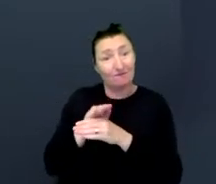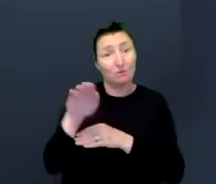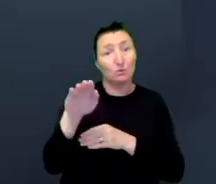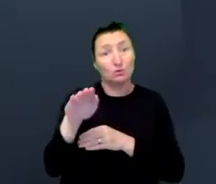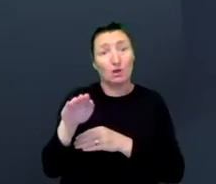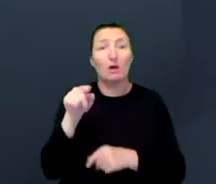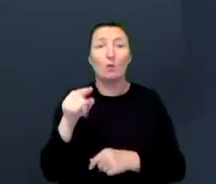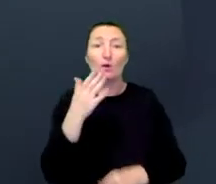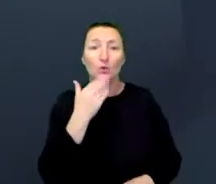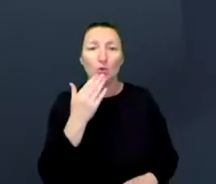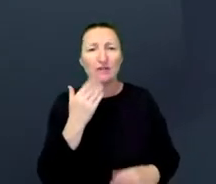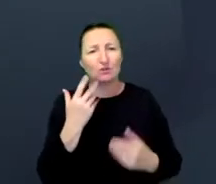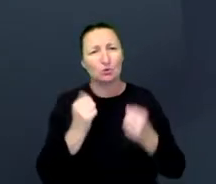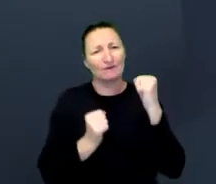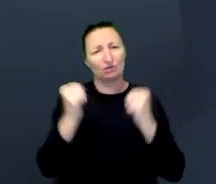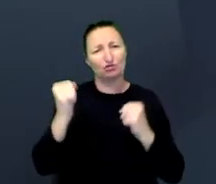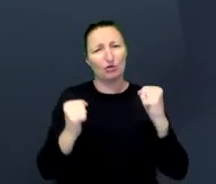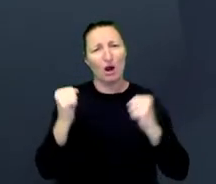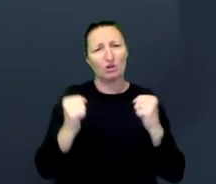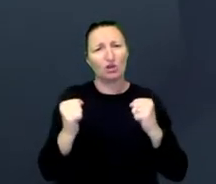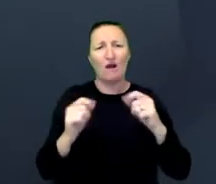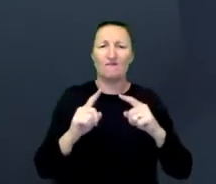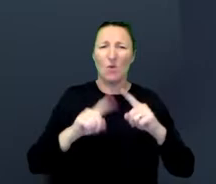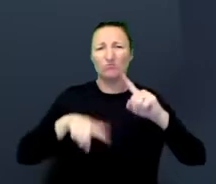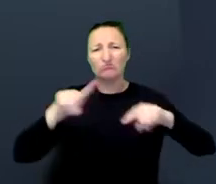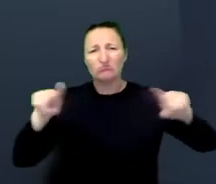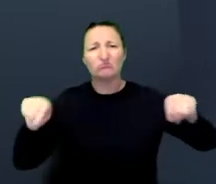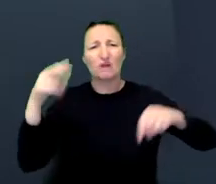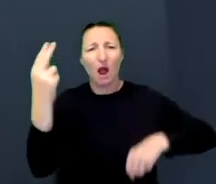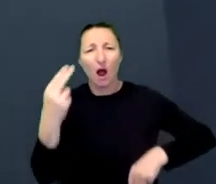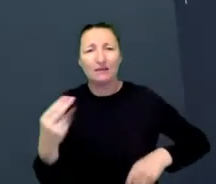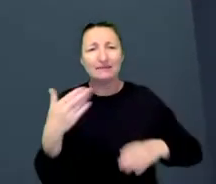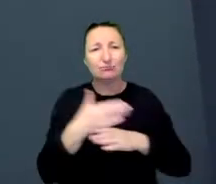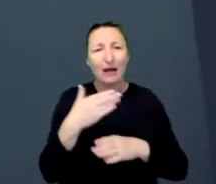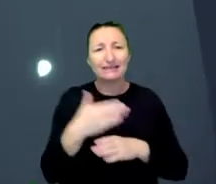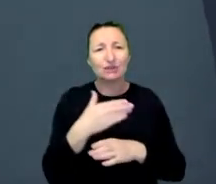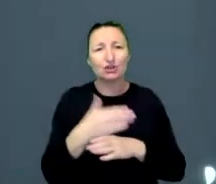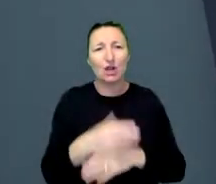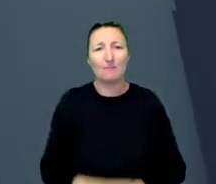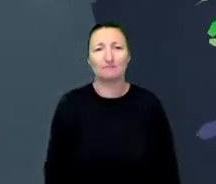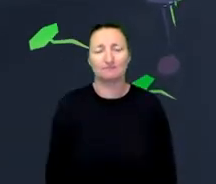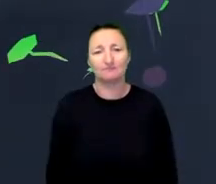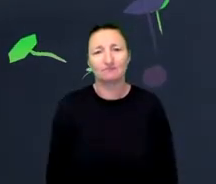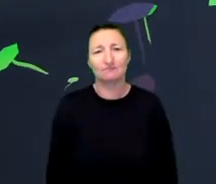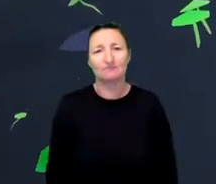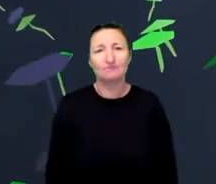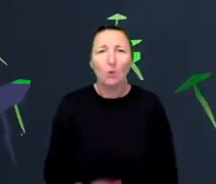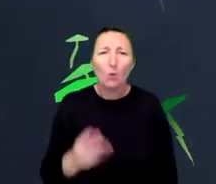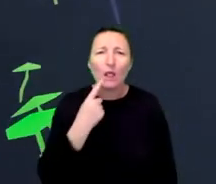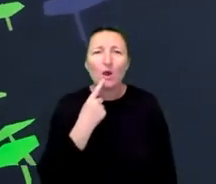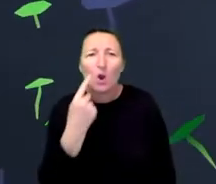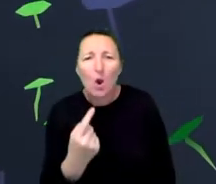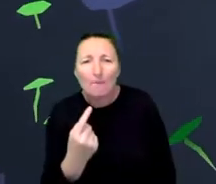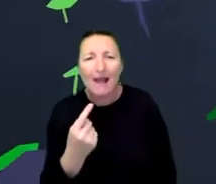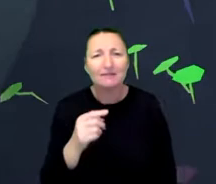used as an infrastructure by other artists and creative practitioners. So yeah, we're going to be kind of commenting on what it's